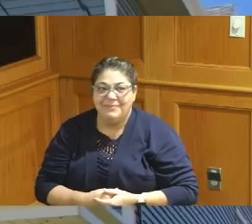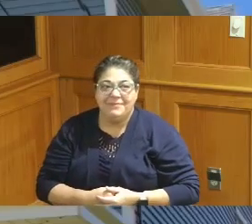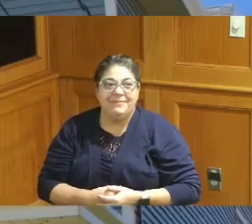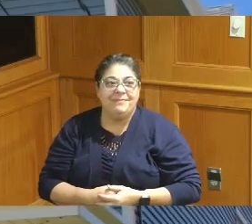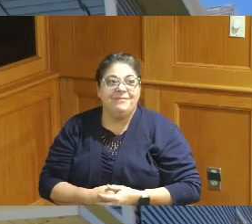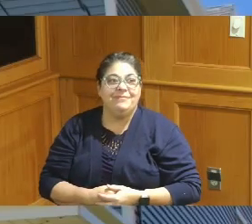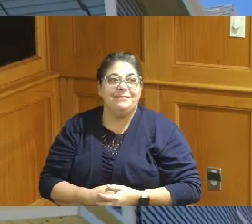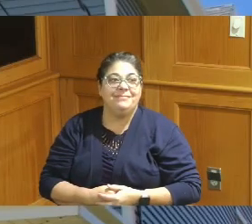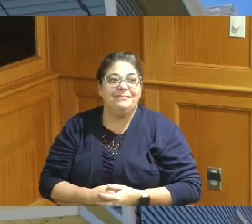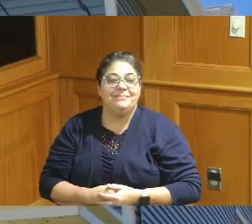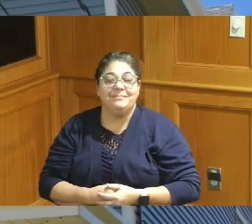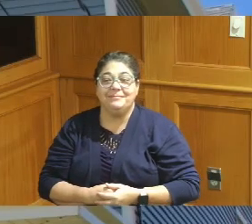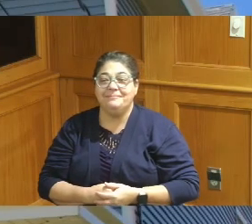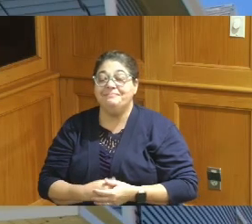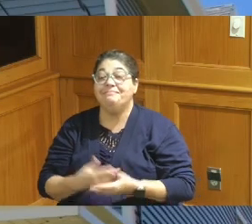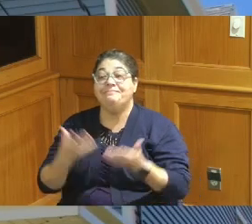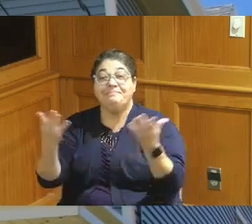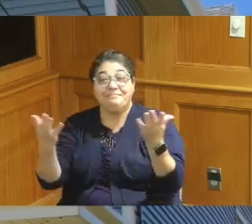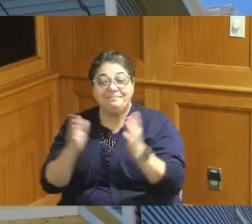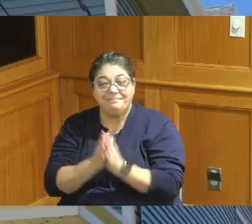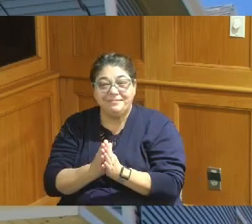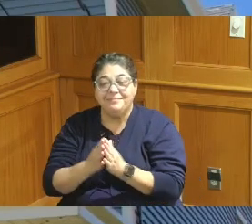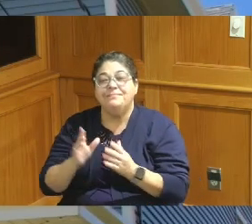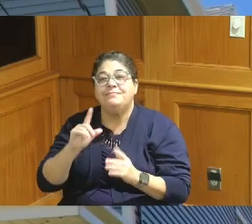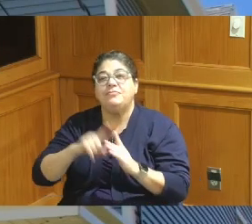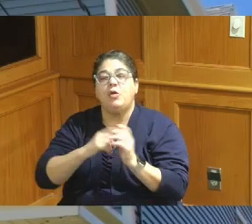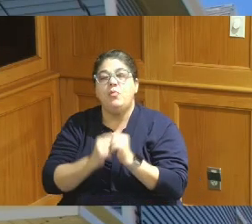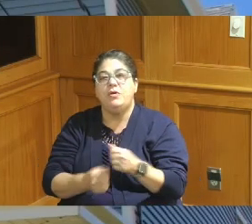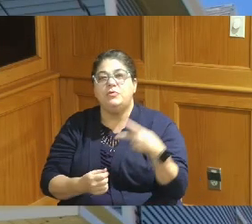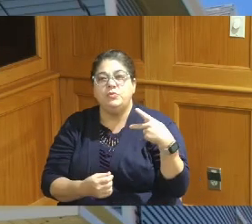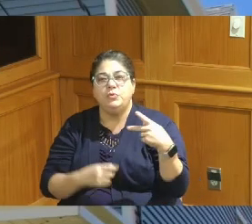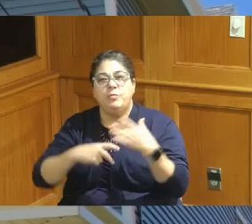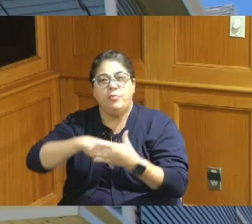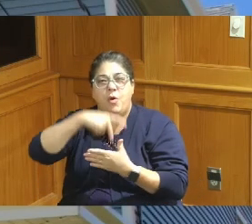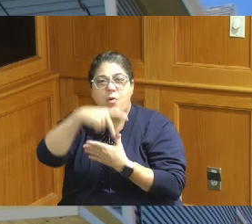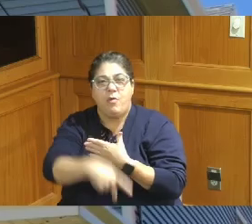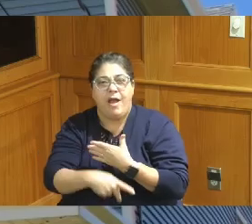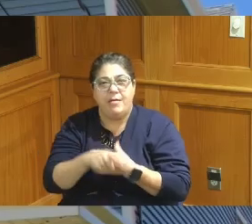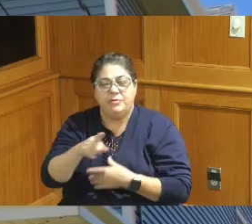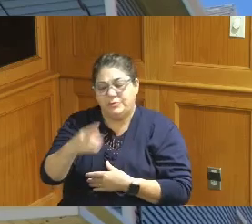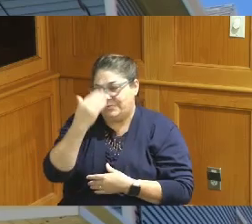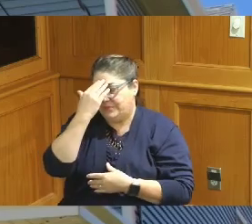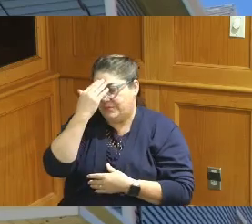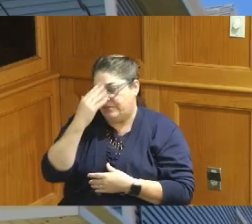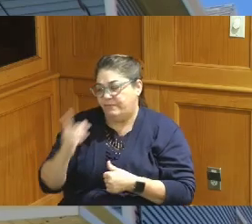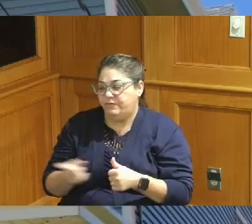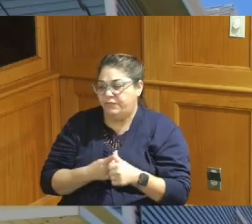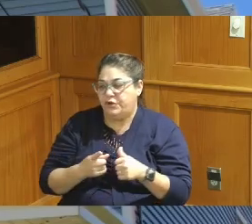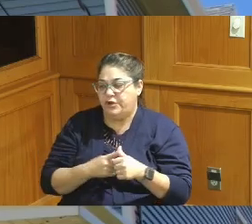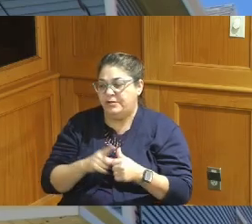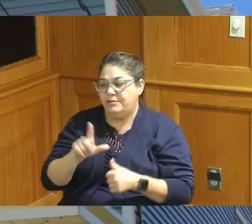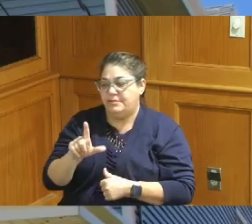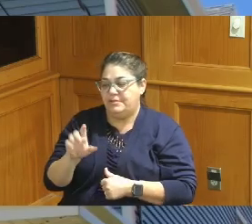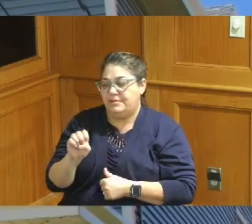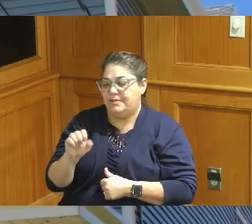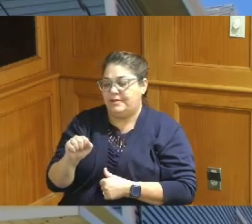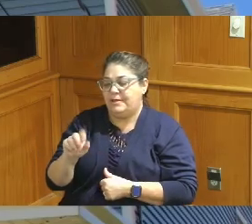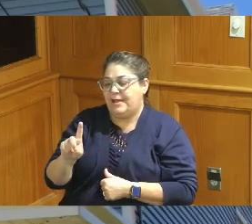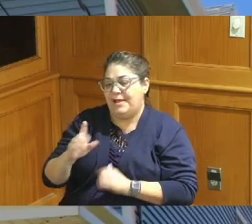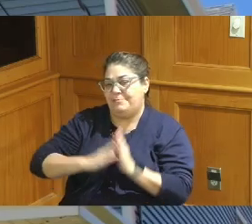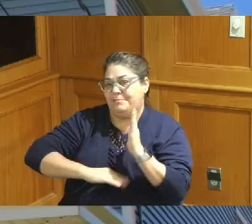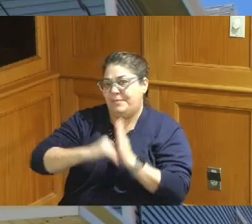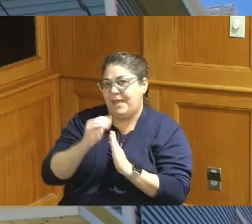Thank you. So we're going to start, we have two programs you might recall, and we're going to start with the first, which is the Lead Safe Hamilton